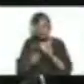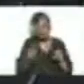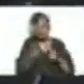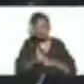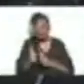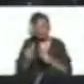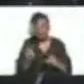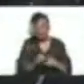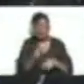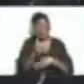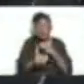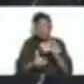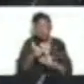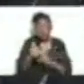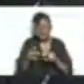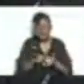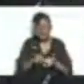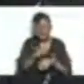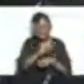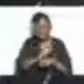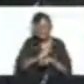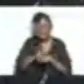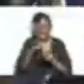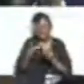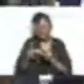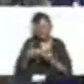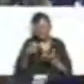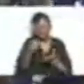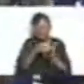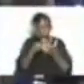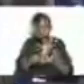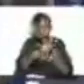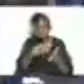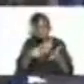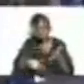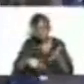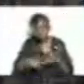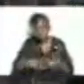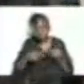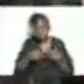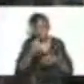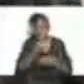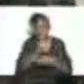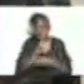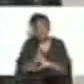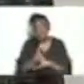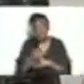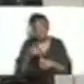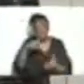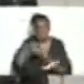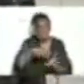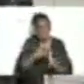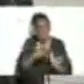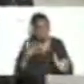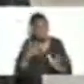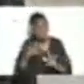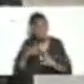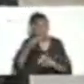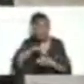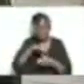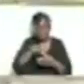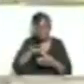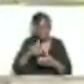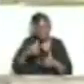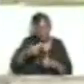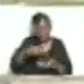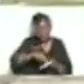would. Students had to register, provide identification, stand online to vote, have their thumbs inked, and those running,